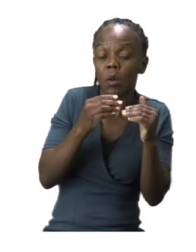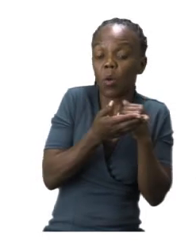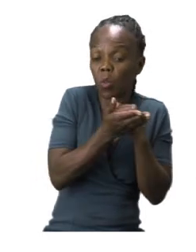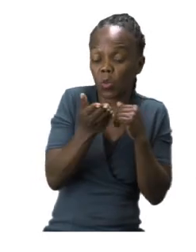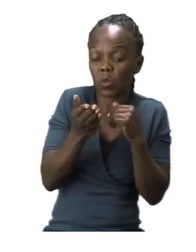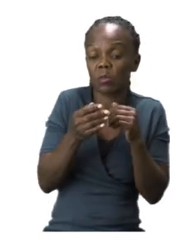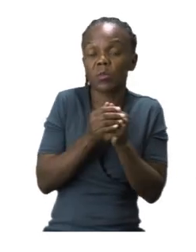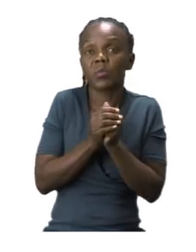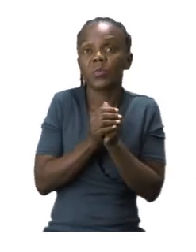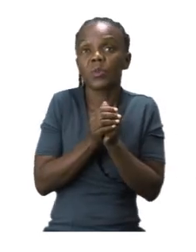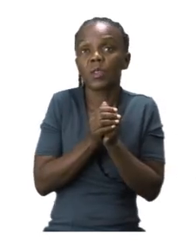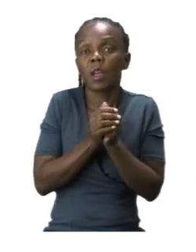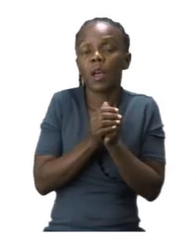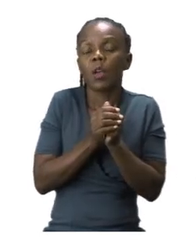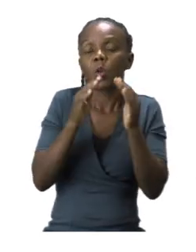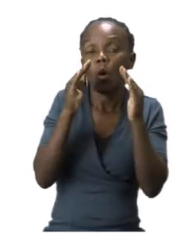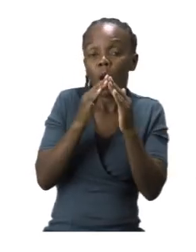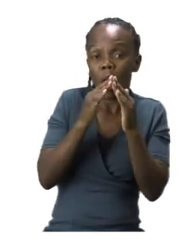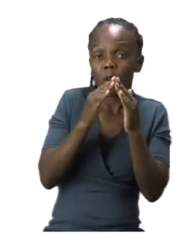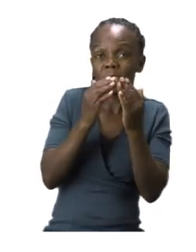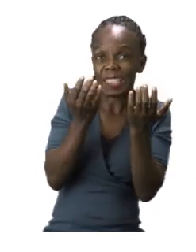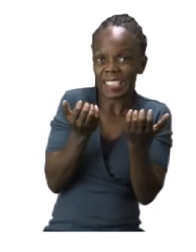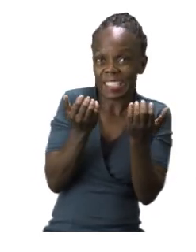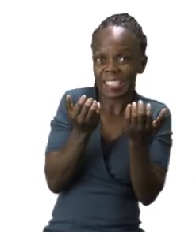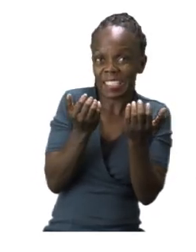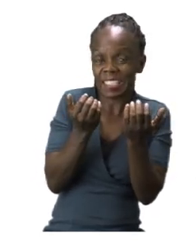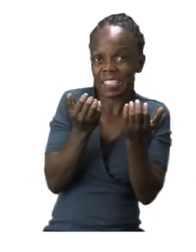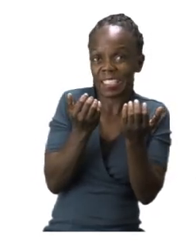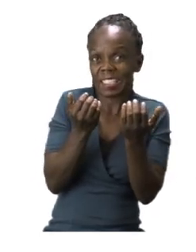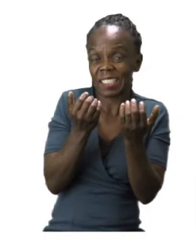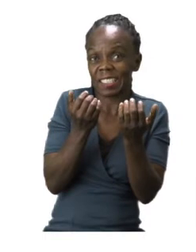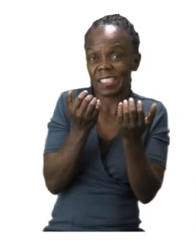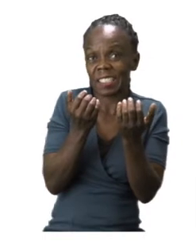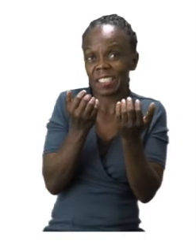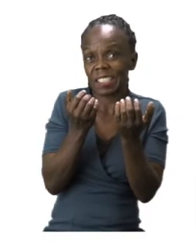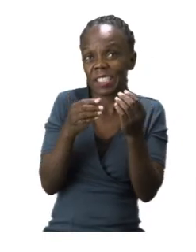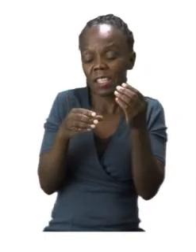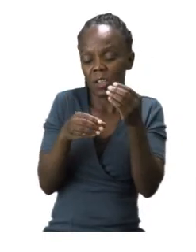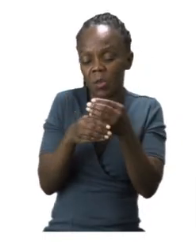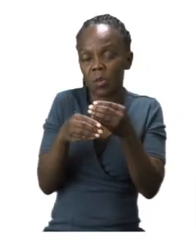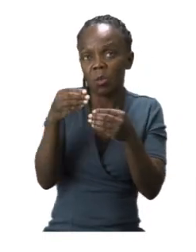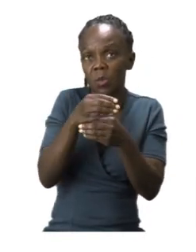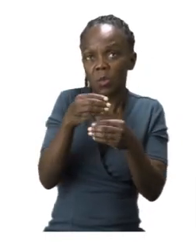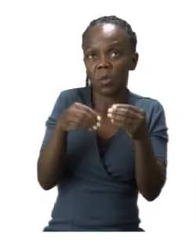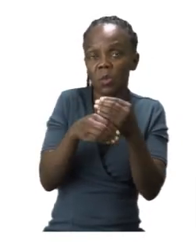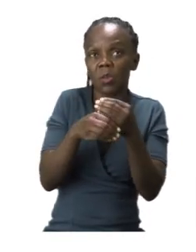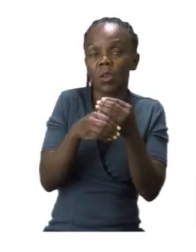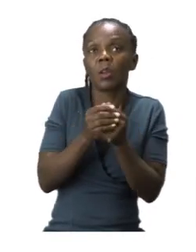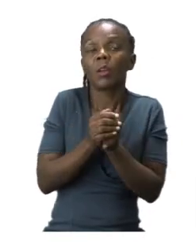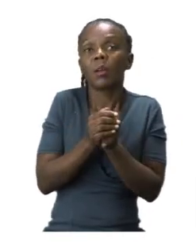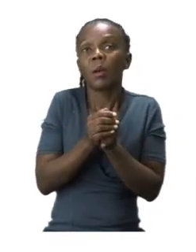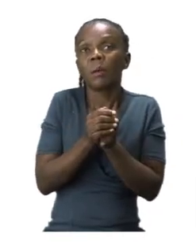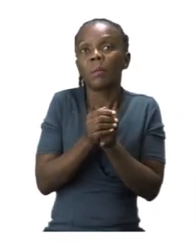cement. So does a flat. But a tent has special material, almost